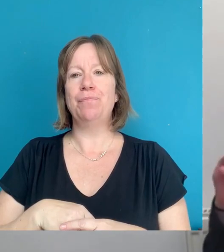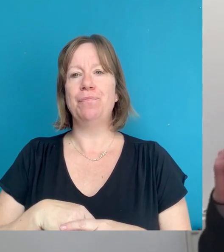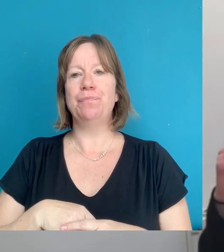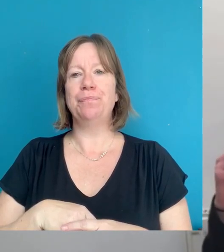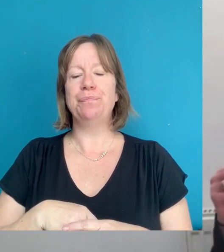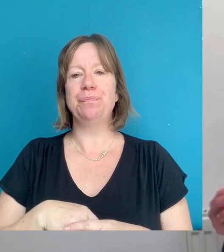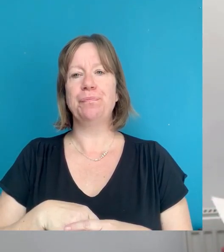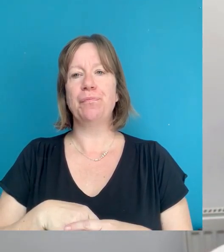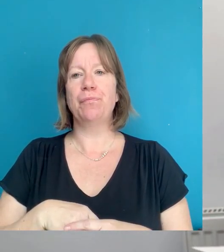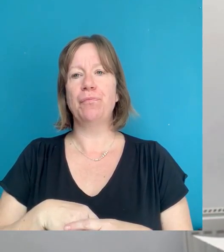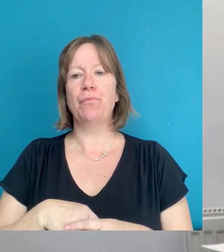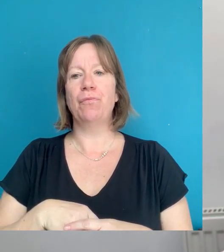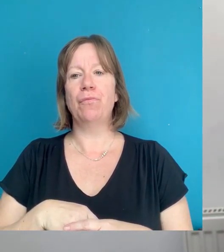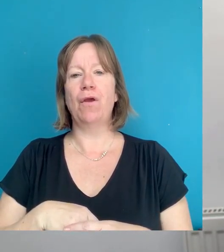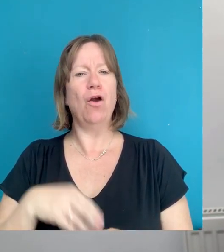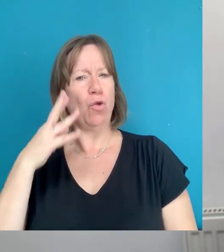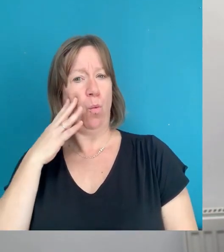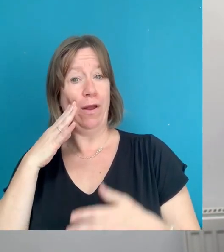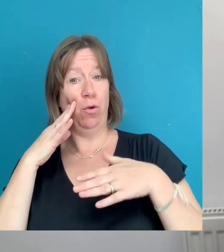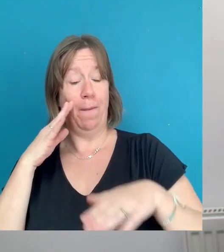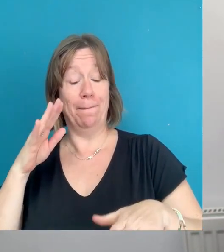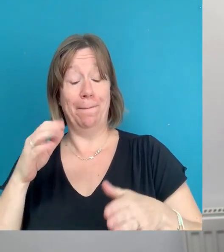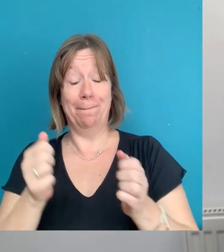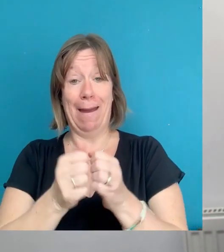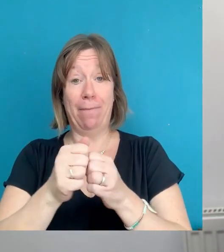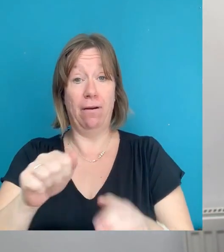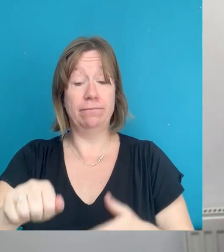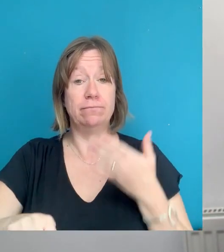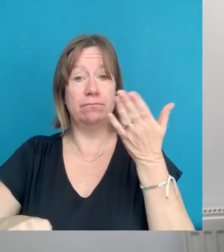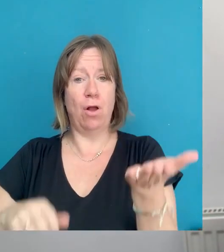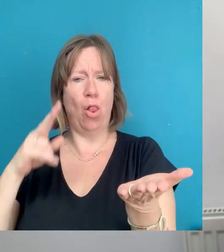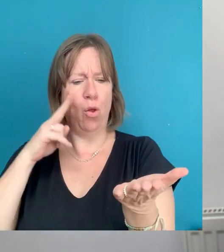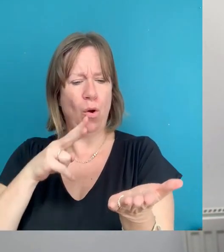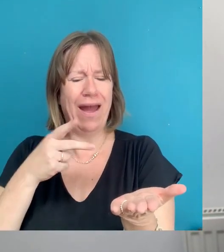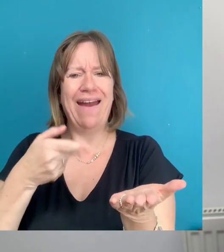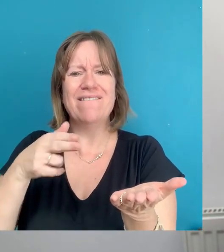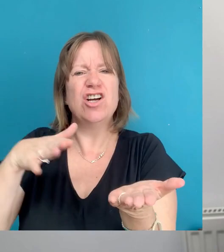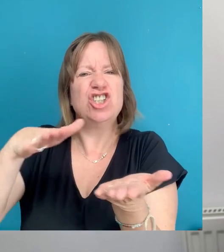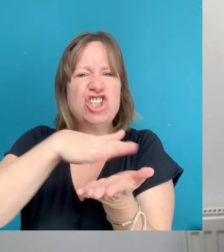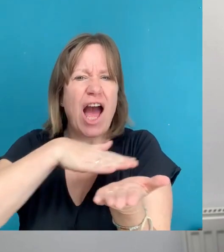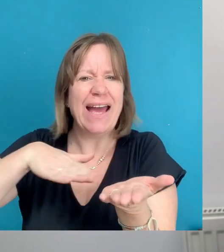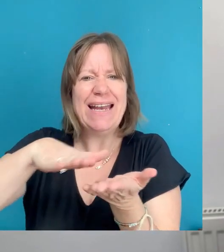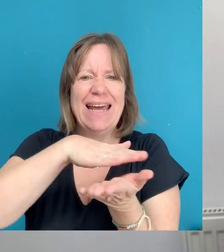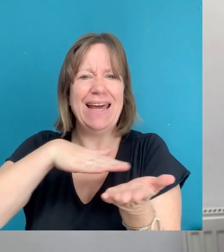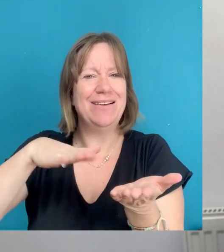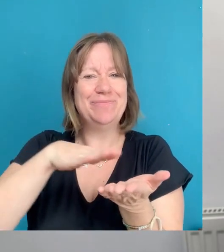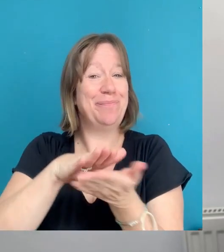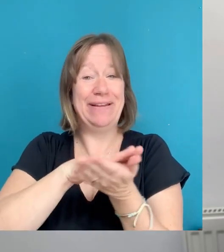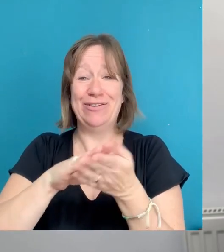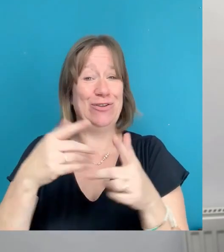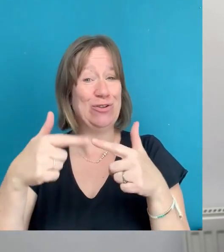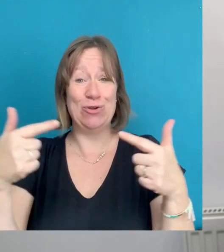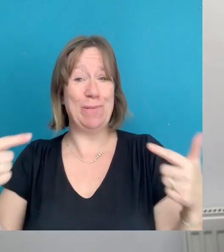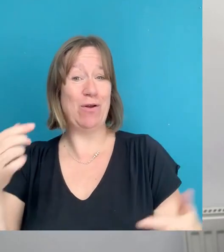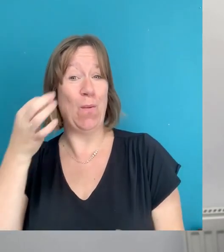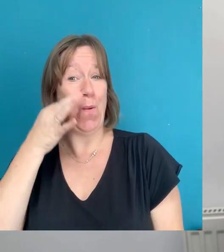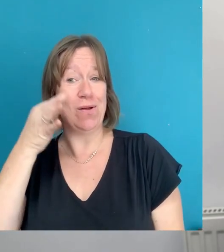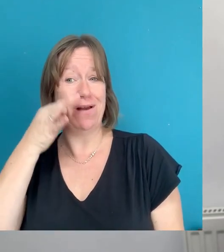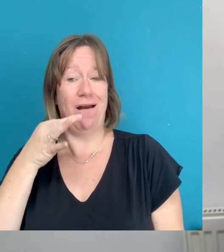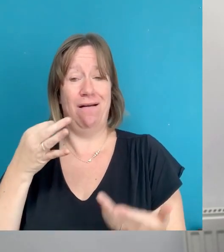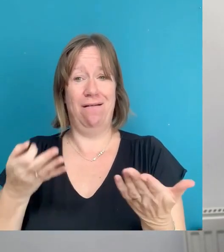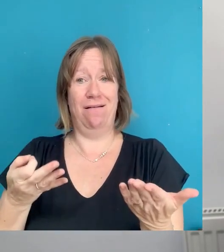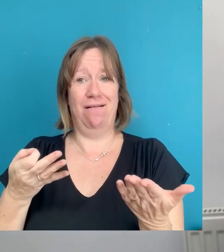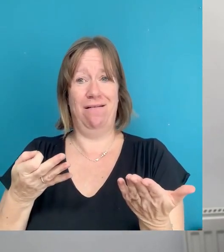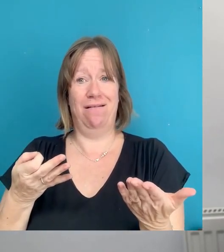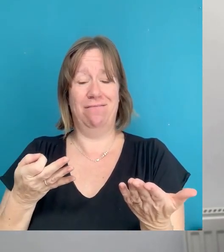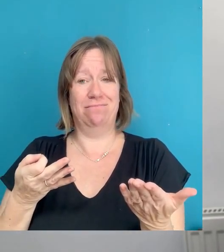you want is, if it's still shiny, it means it's too much water on there. This has got